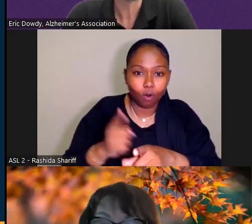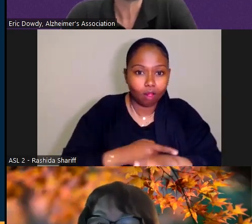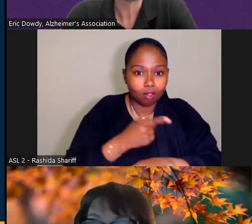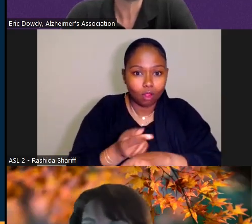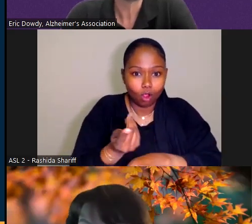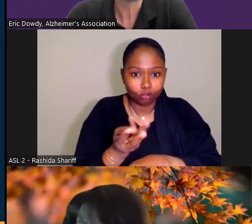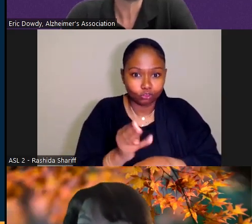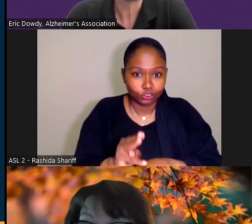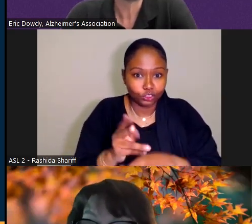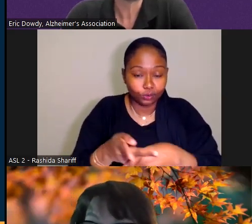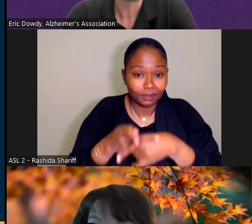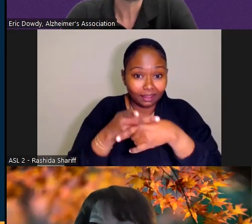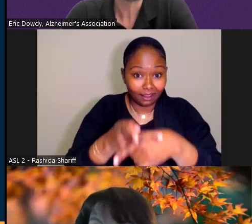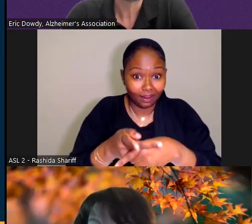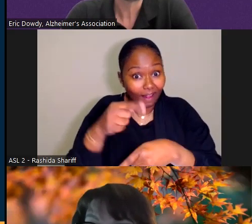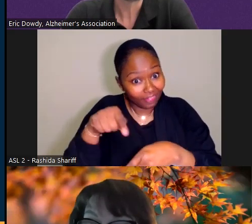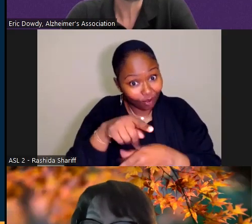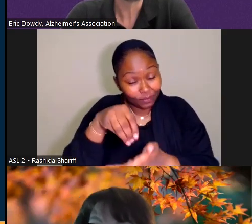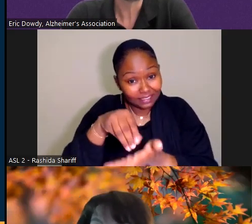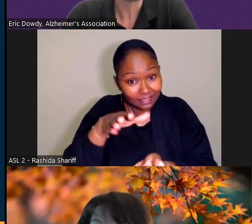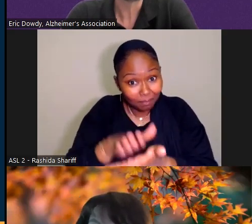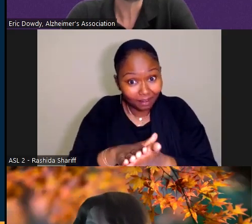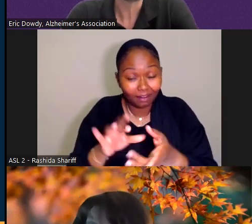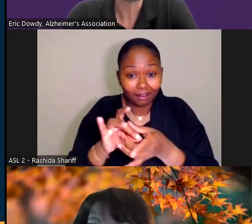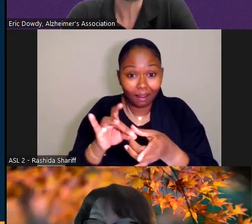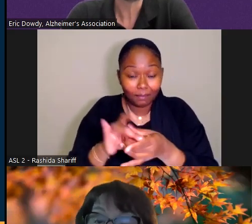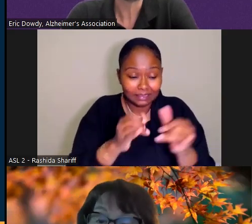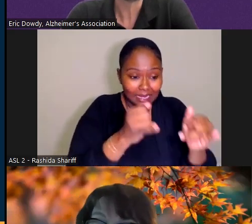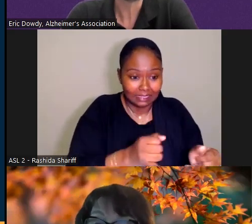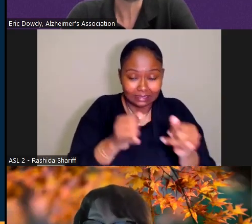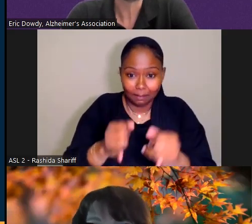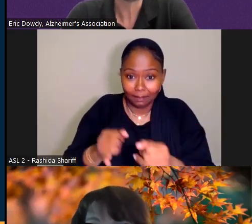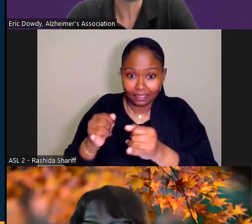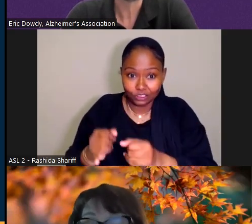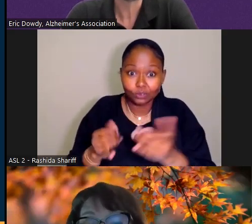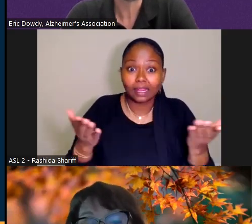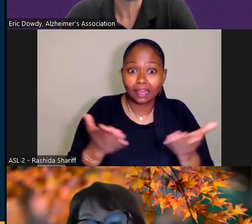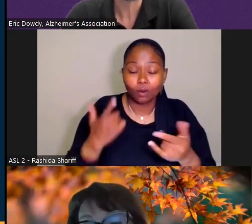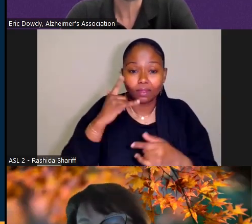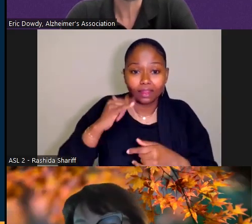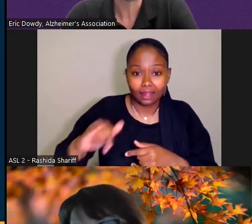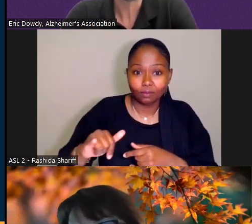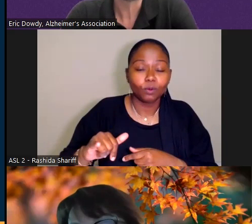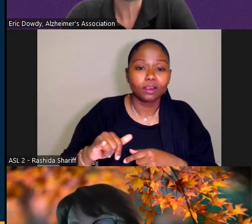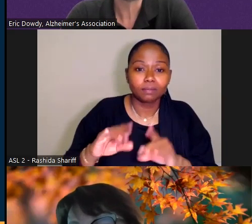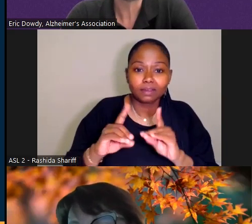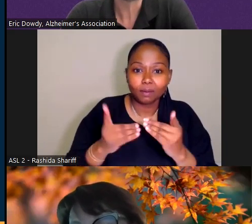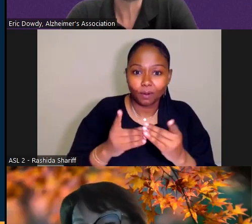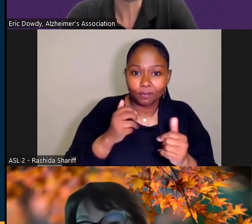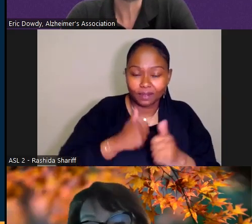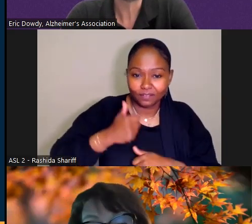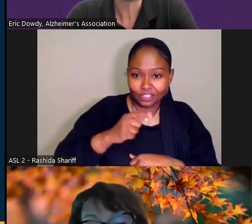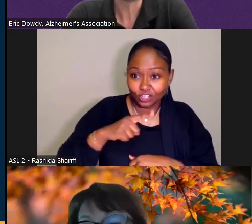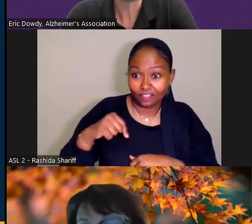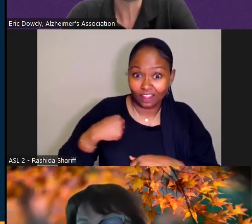submitting comments independently from the Department of Aging while we're housed with the California Department of Aging. They are a state